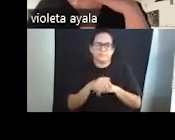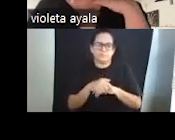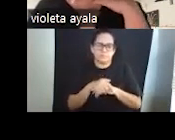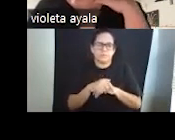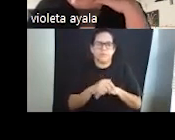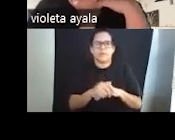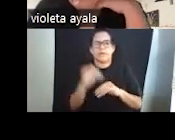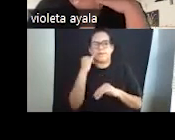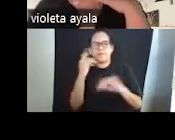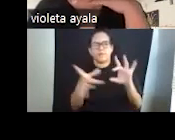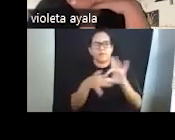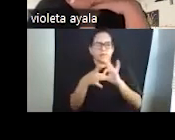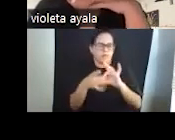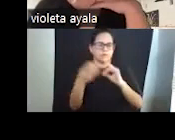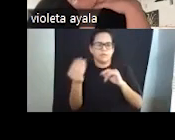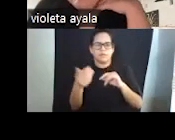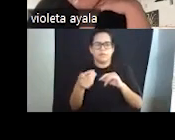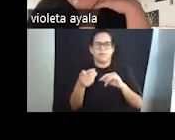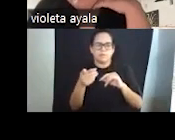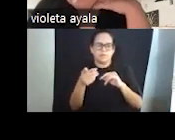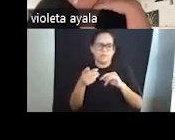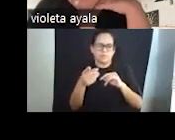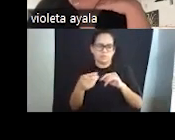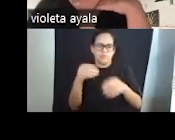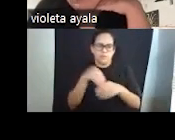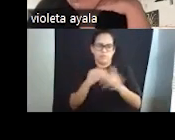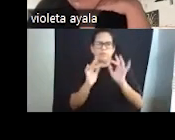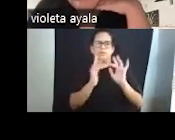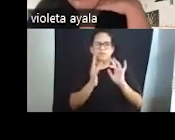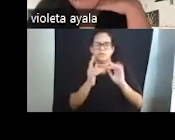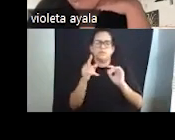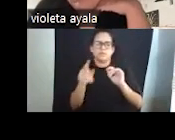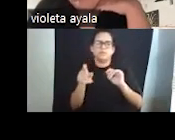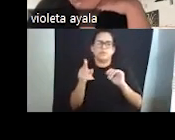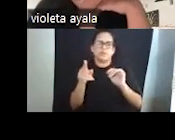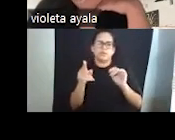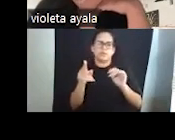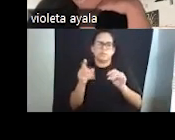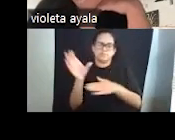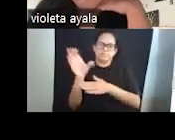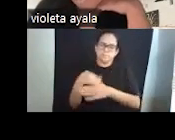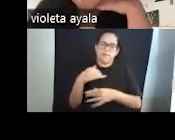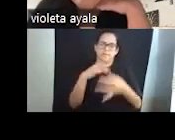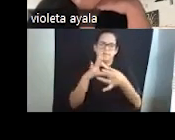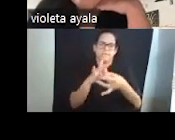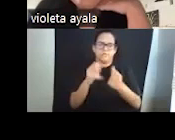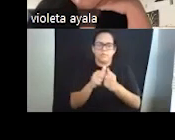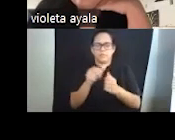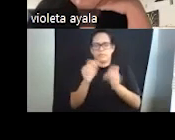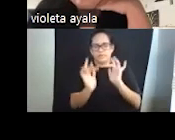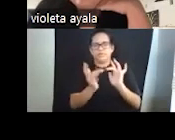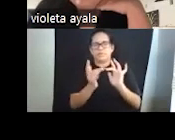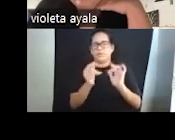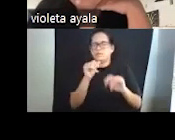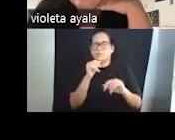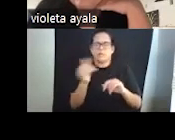If you are connected and if you are on the internet, you are obliged to have a relationship with the internet. It's not